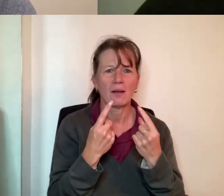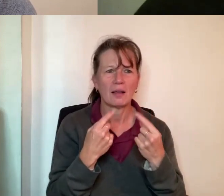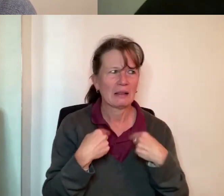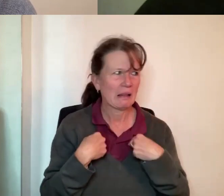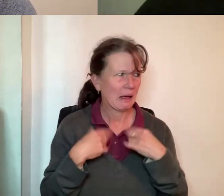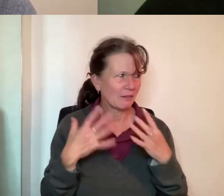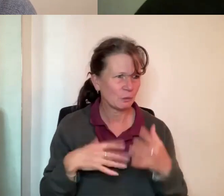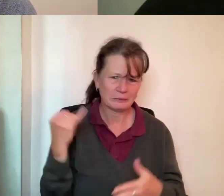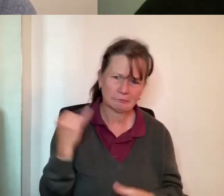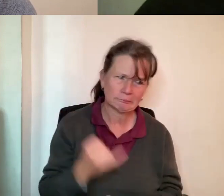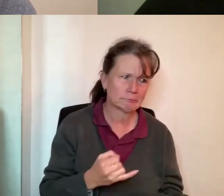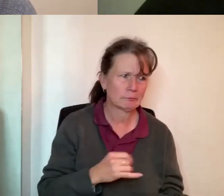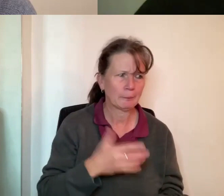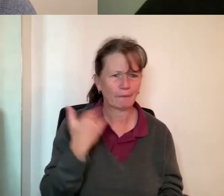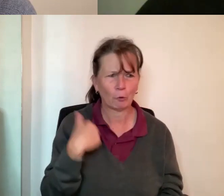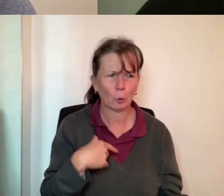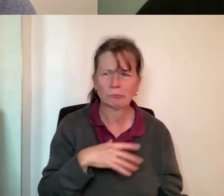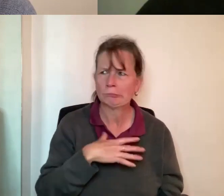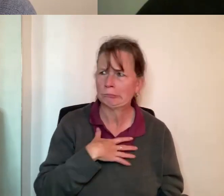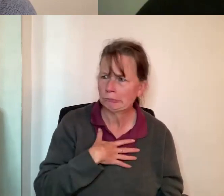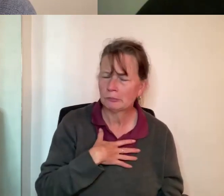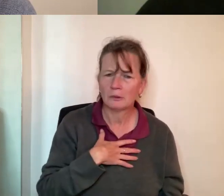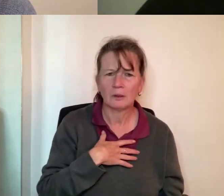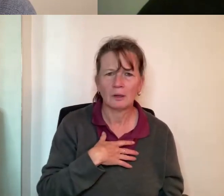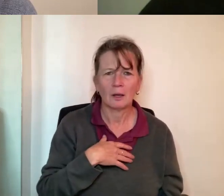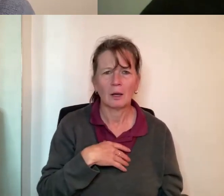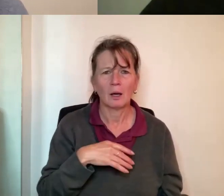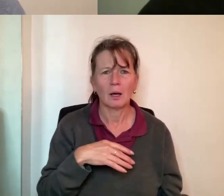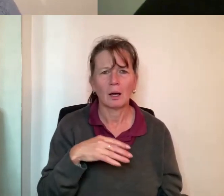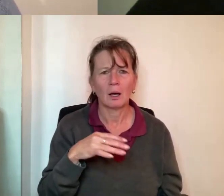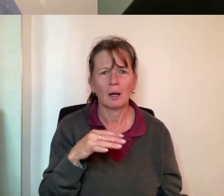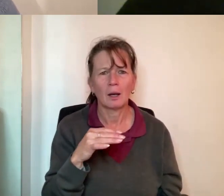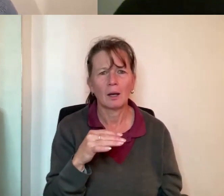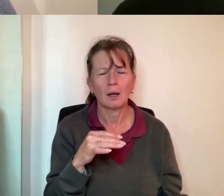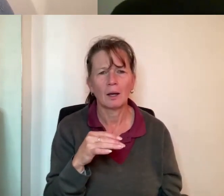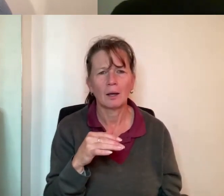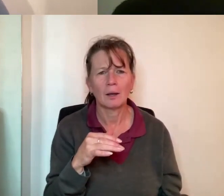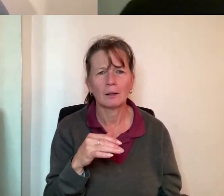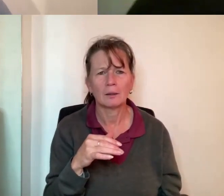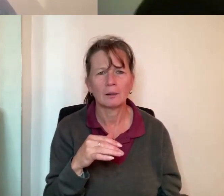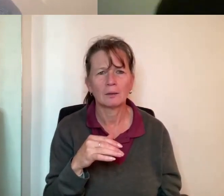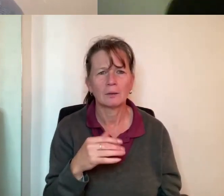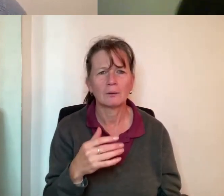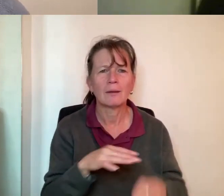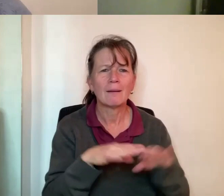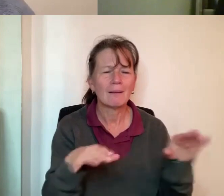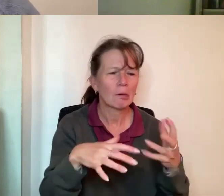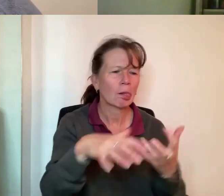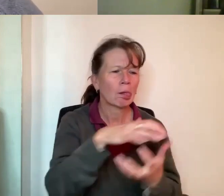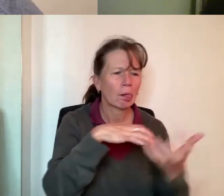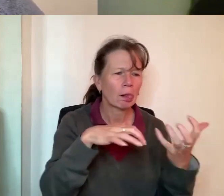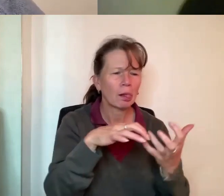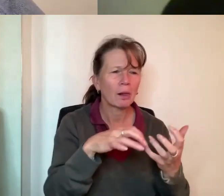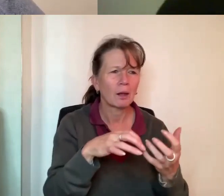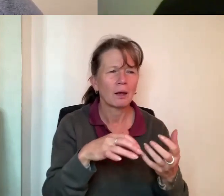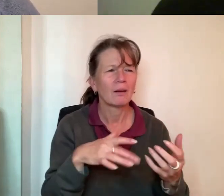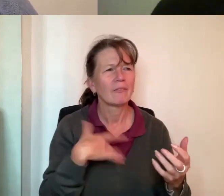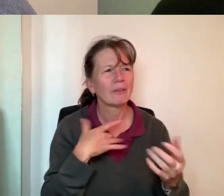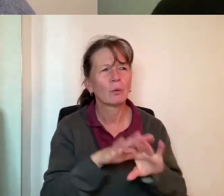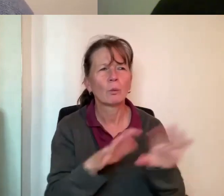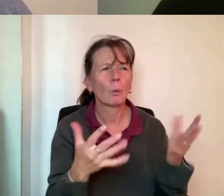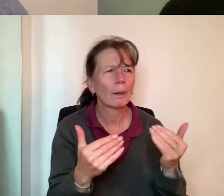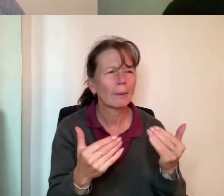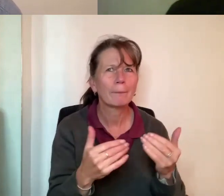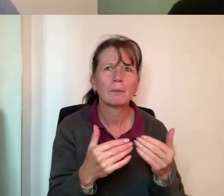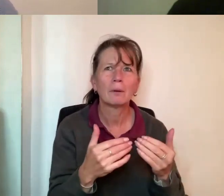the thing that that really don't read at all. Or the level of complication that is not welcome, or all of that. And